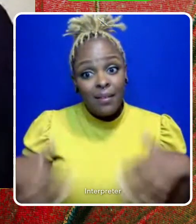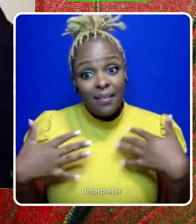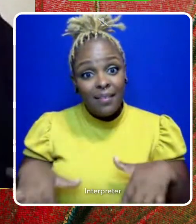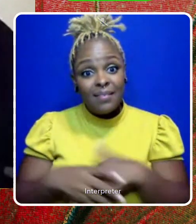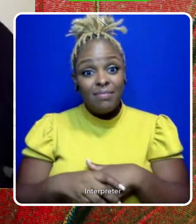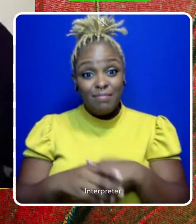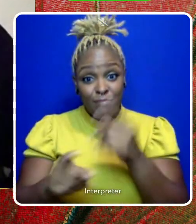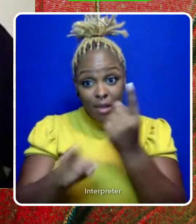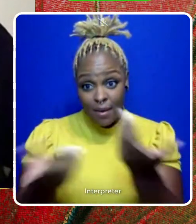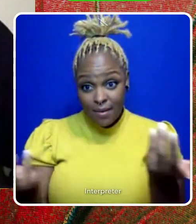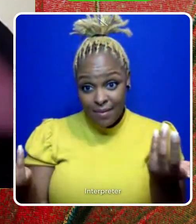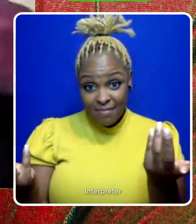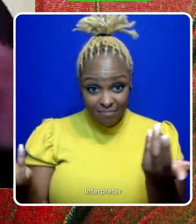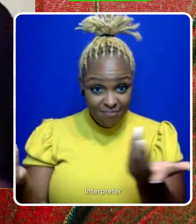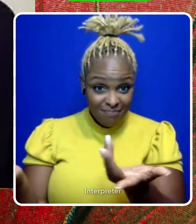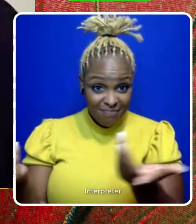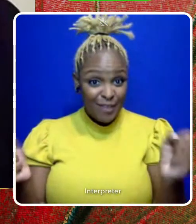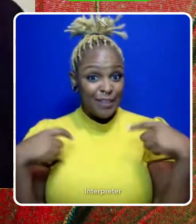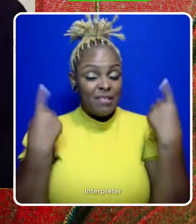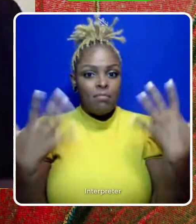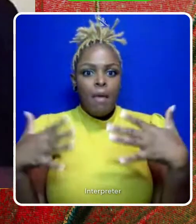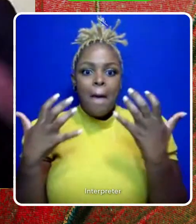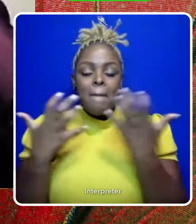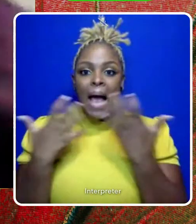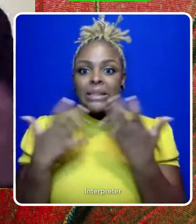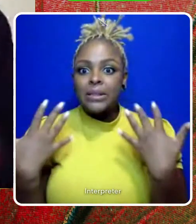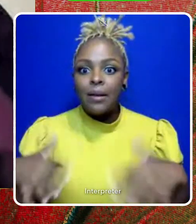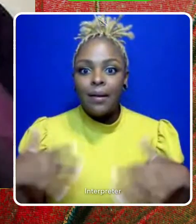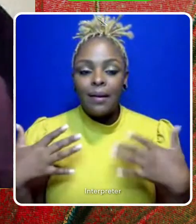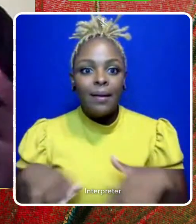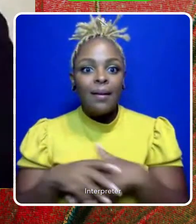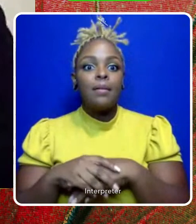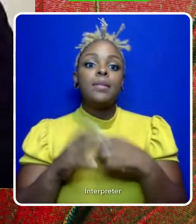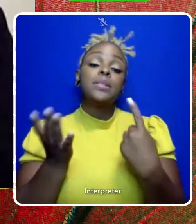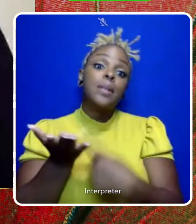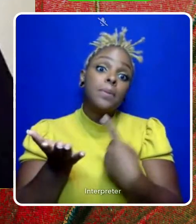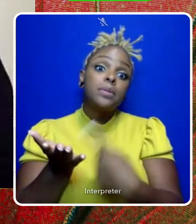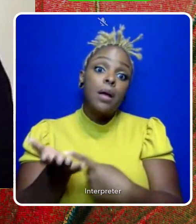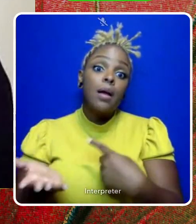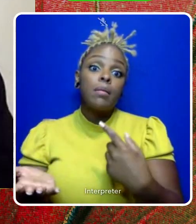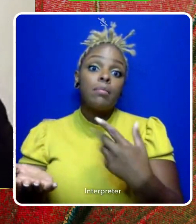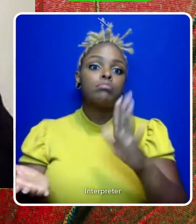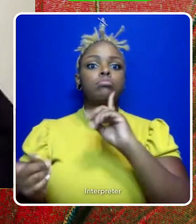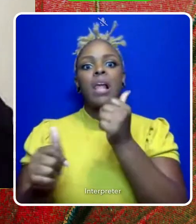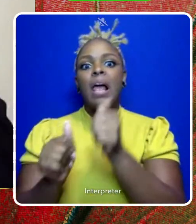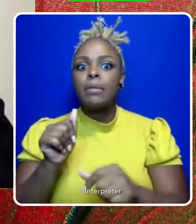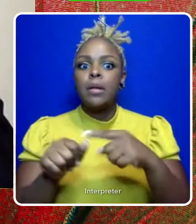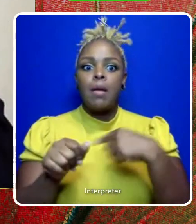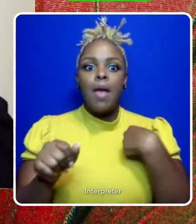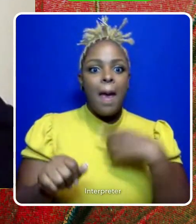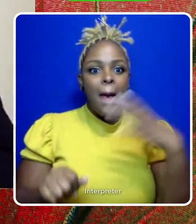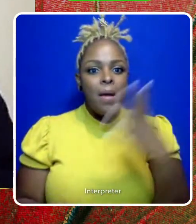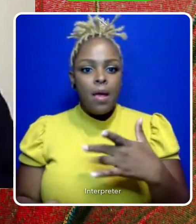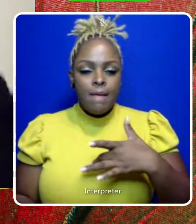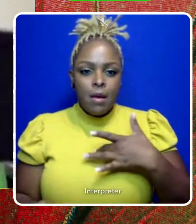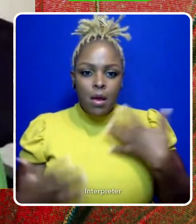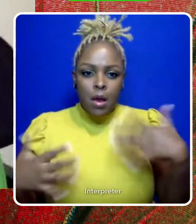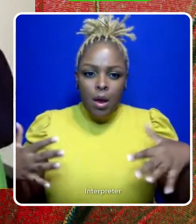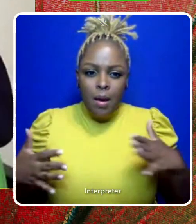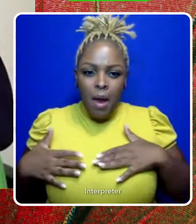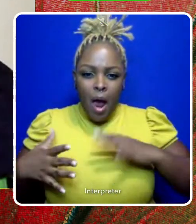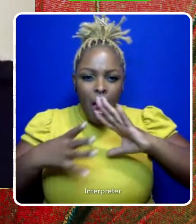been amazing. Sometimes every time I come back, I kind of speechless because it's like, ooh, it's